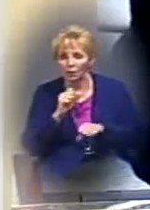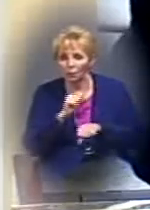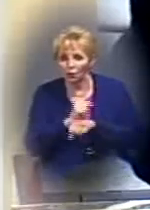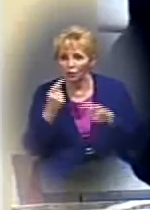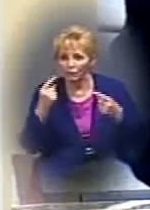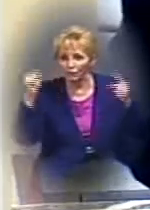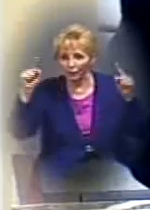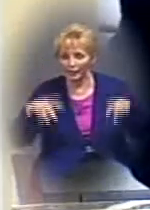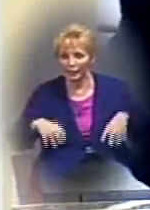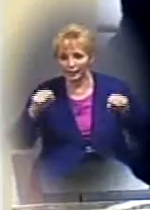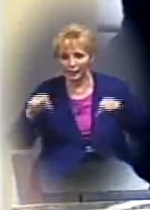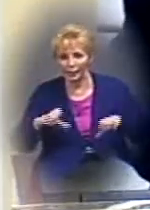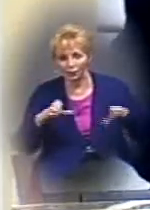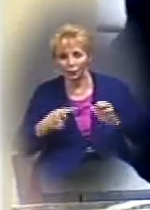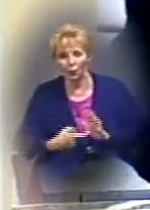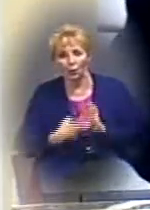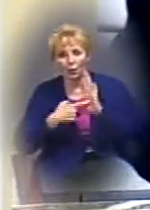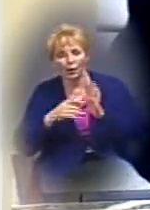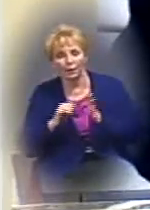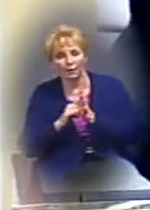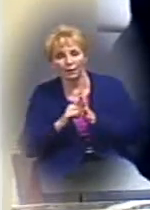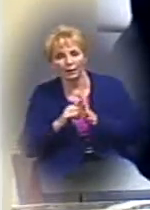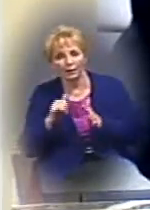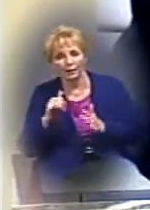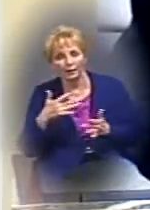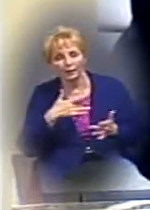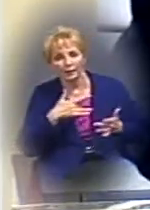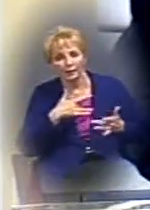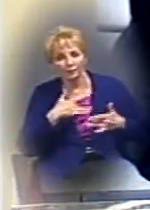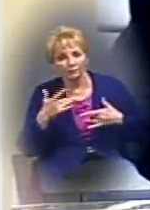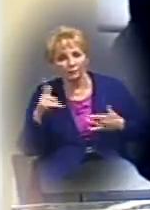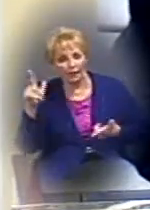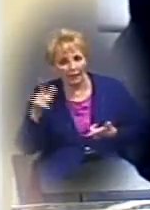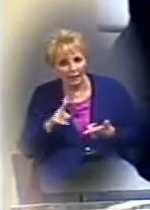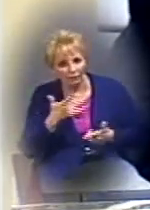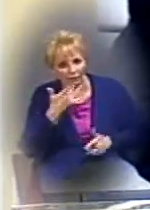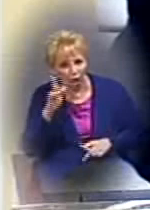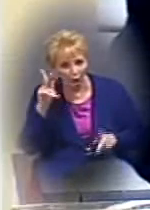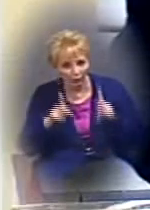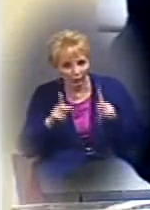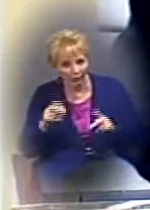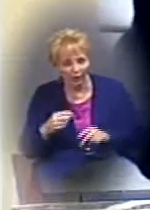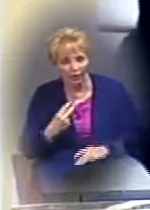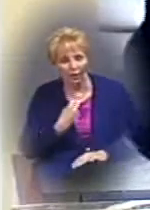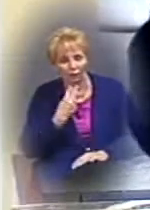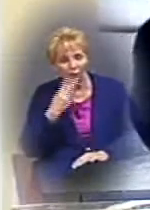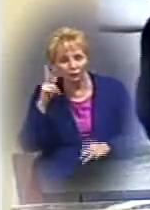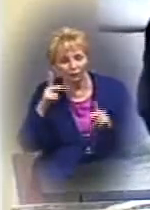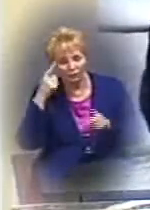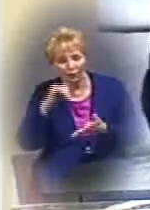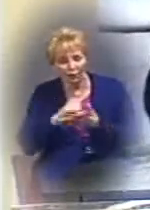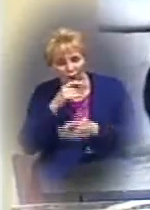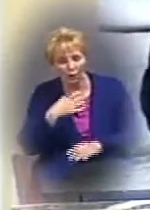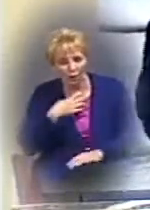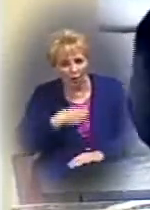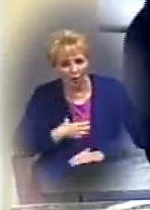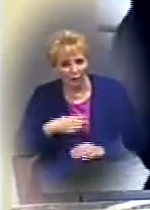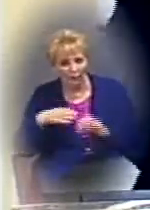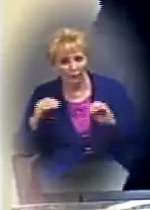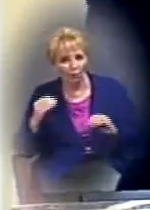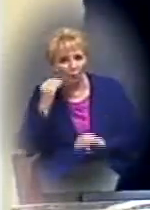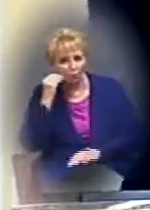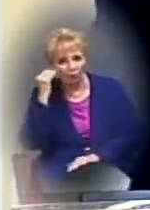take the action required to address the issues of concern of the less fortunate, voiceless people in our city, the hungry and homeless